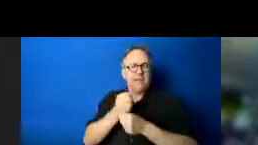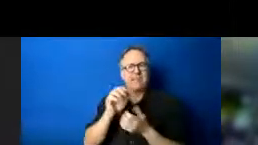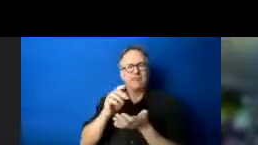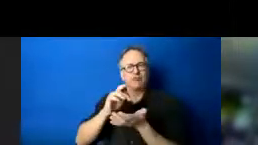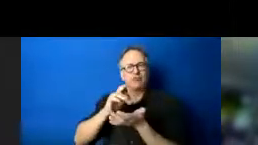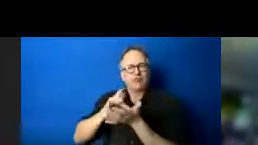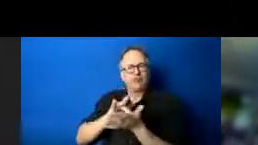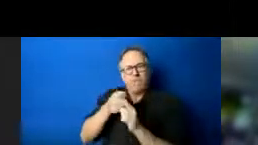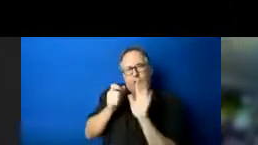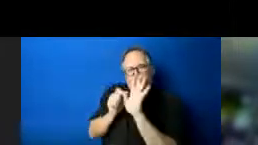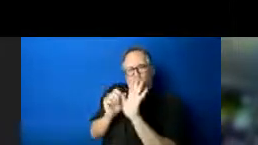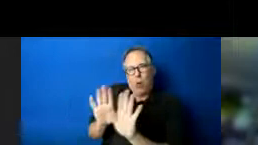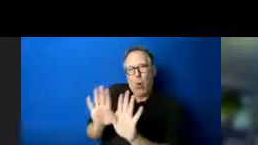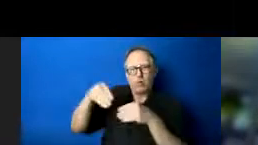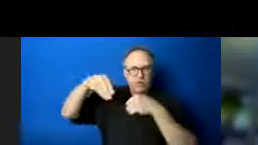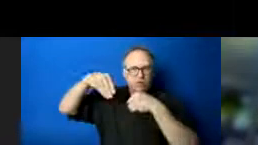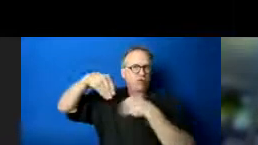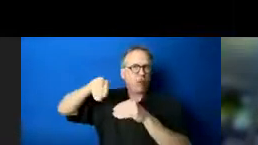their stores.